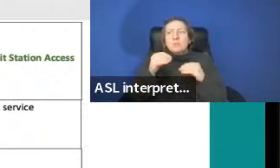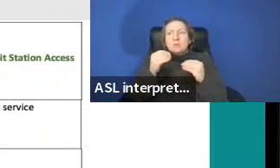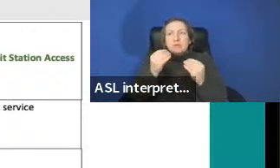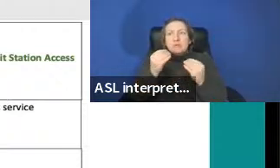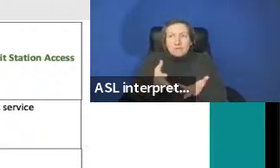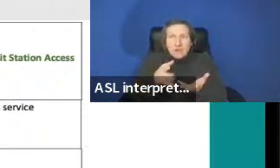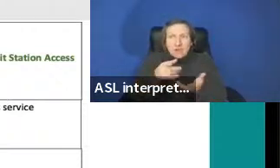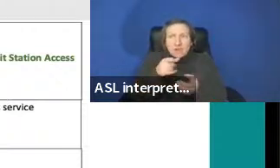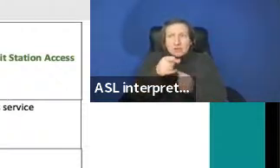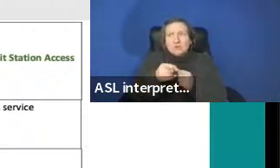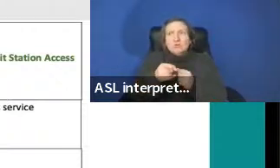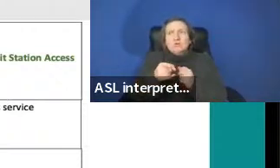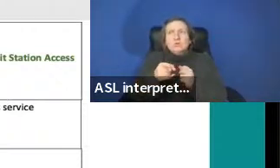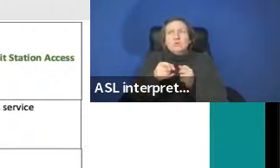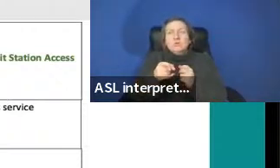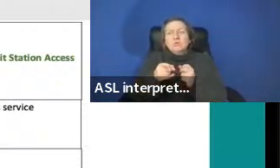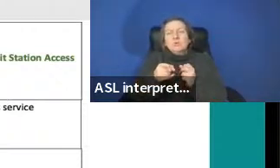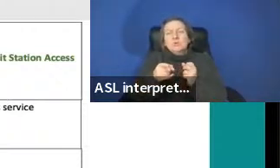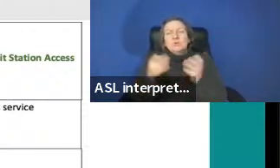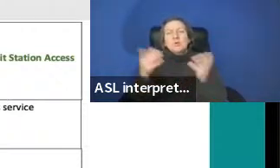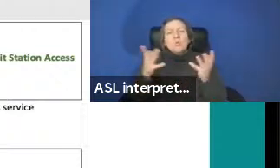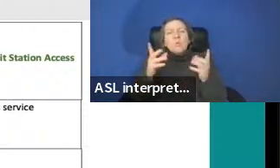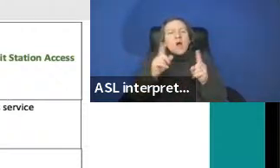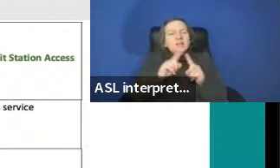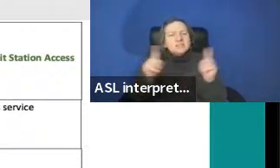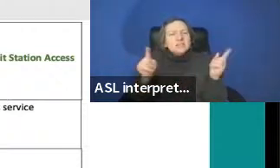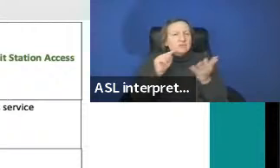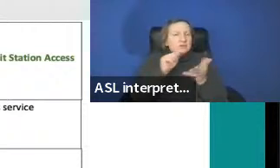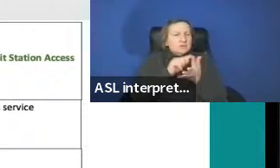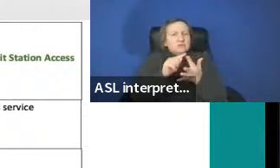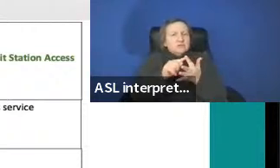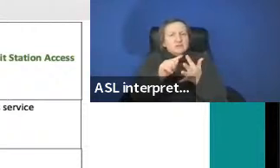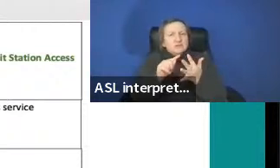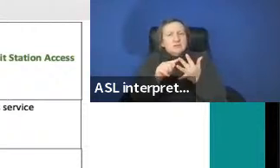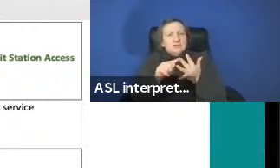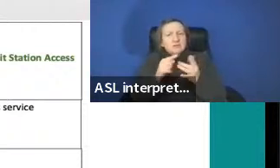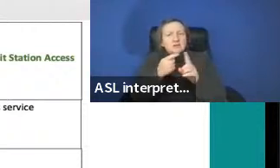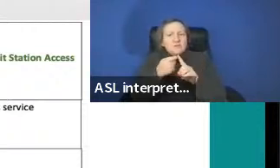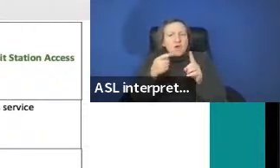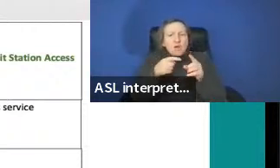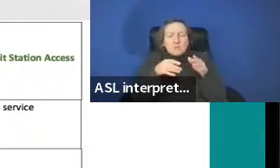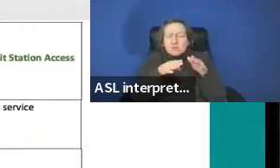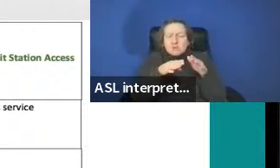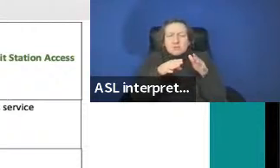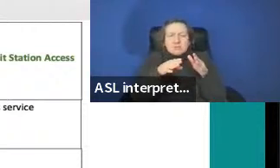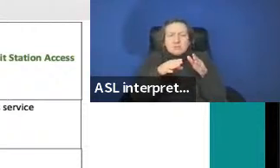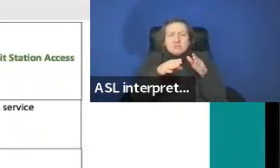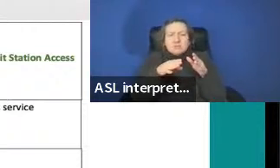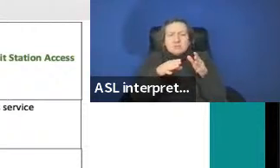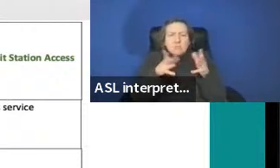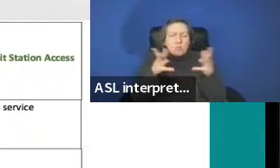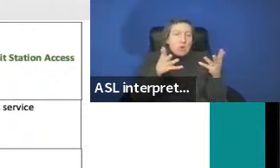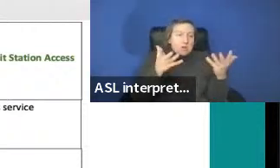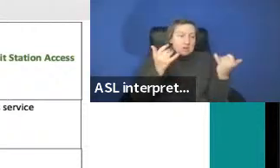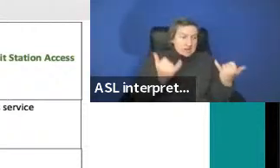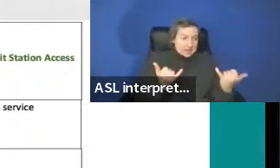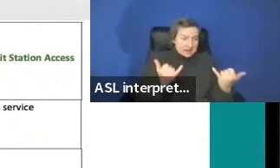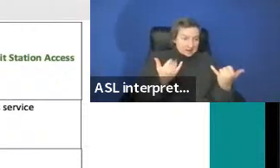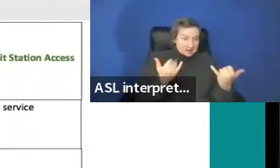the distinguishing factors from the baseline, existing conditions,